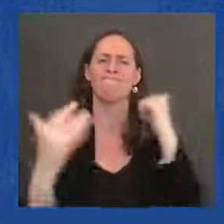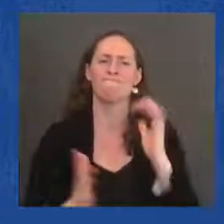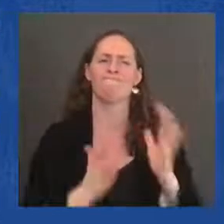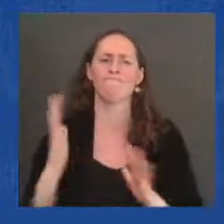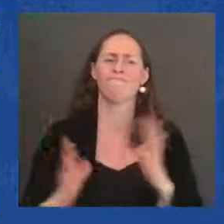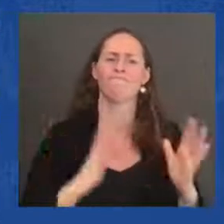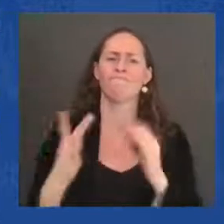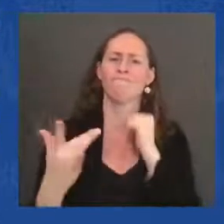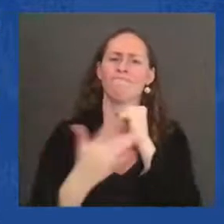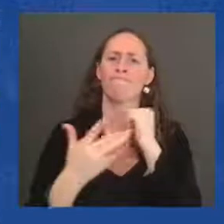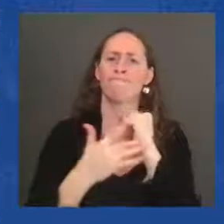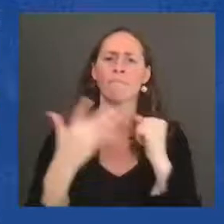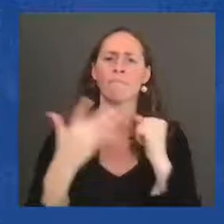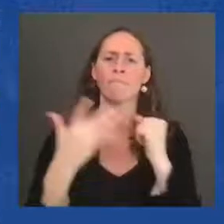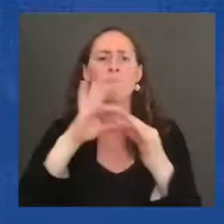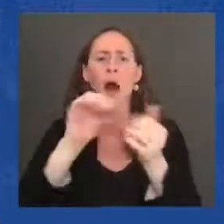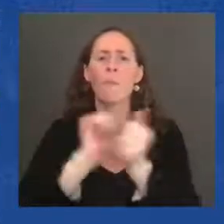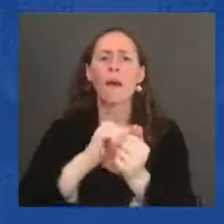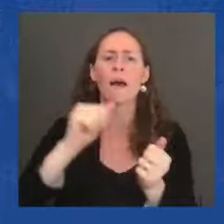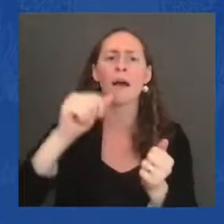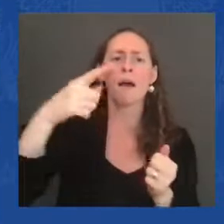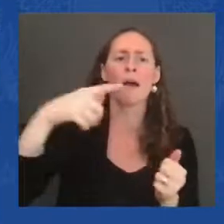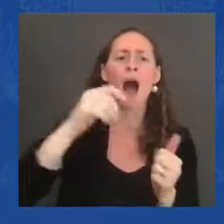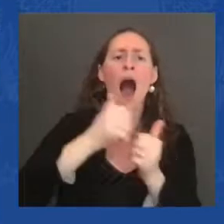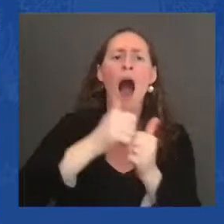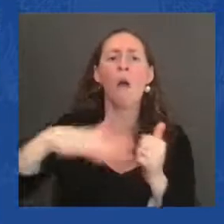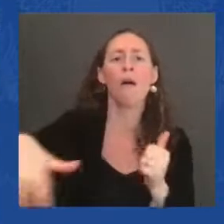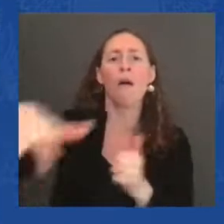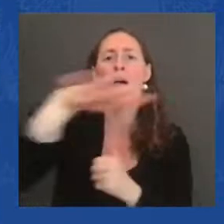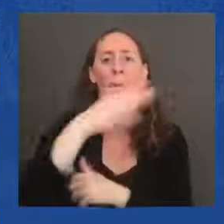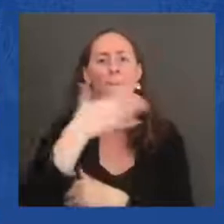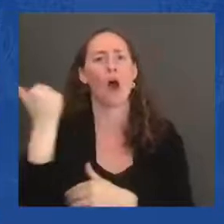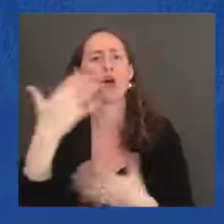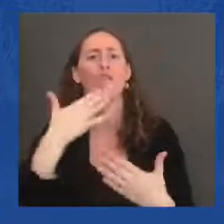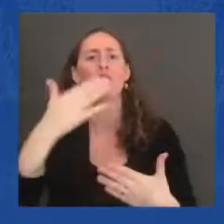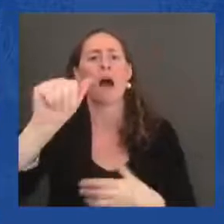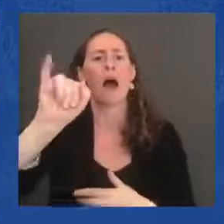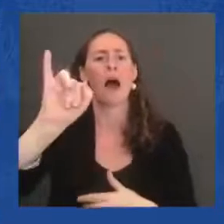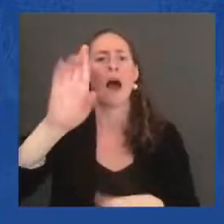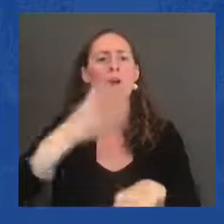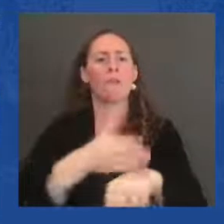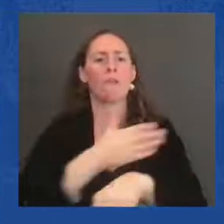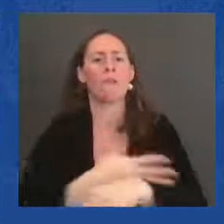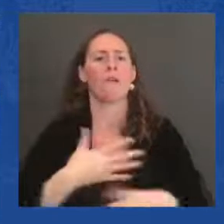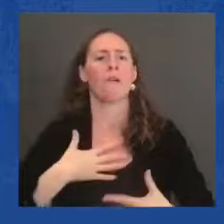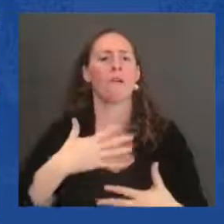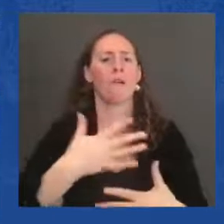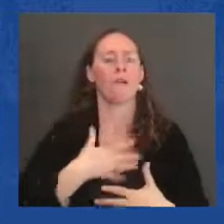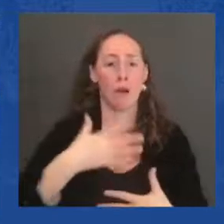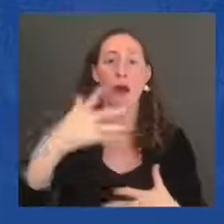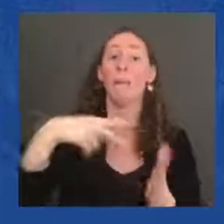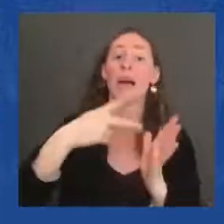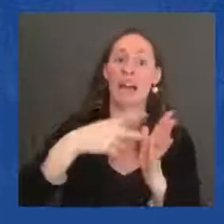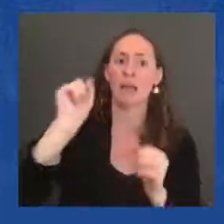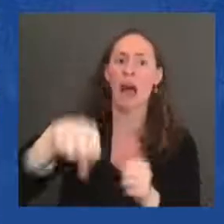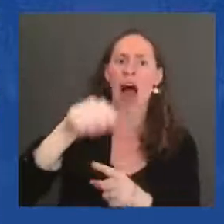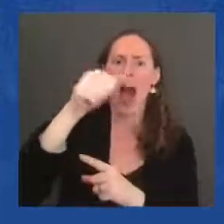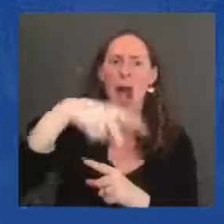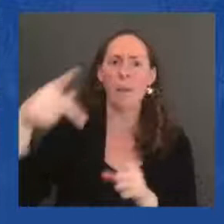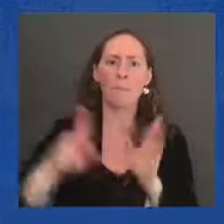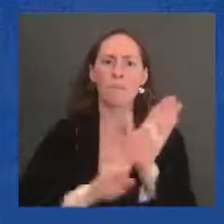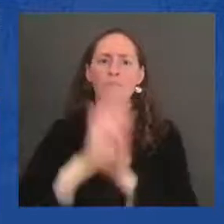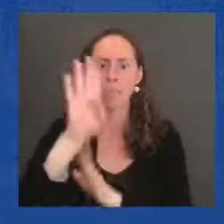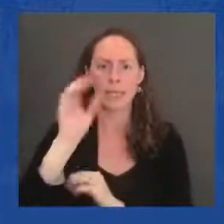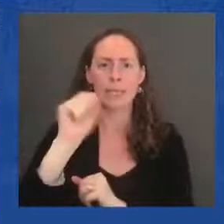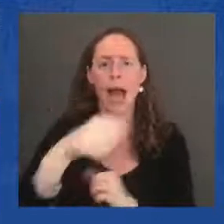places. And but one of the things we have to do is we have to build back better than what happened before